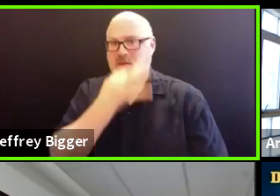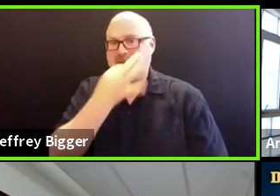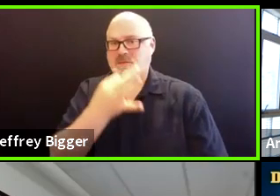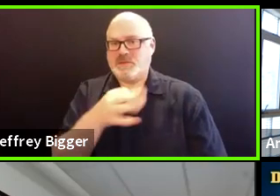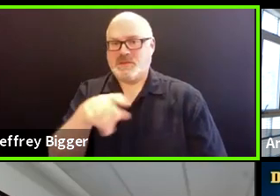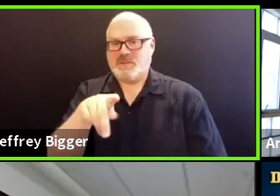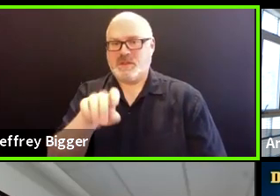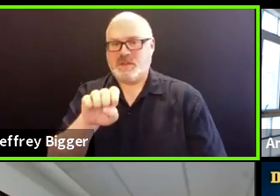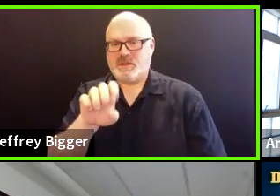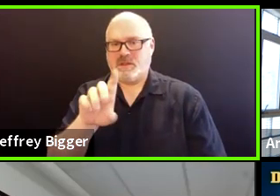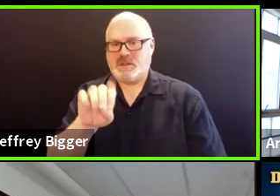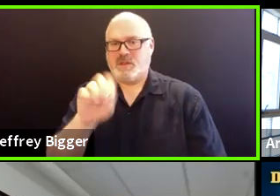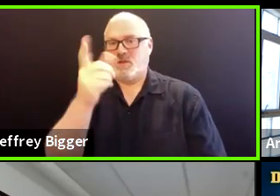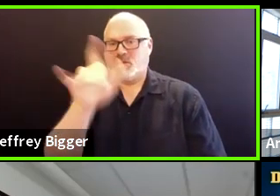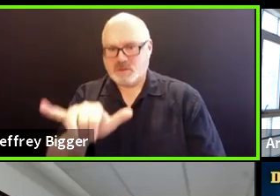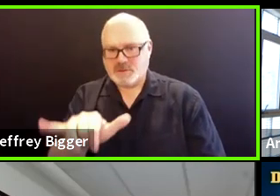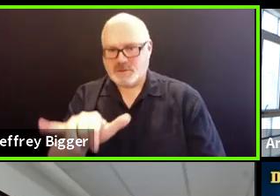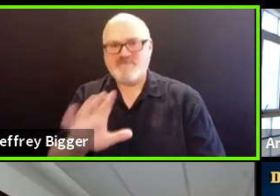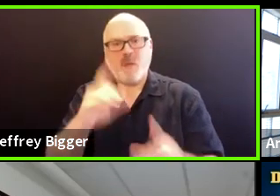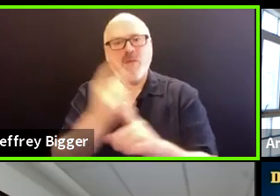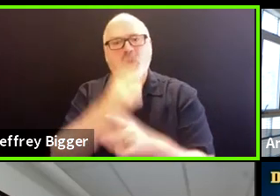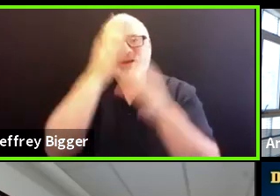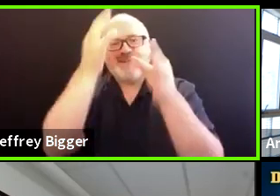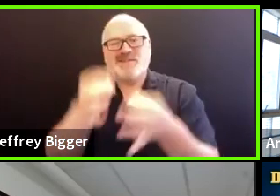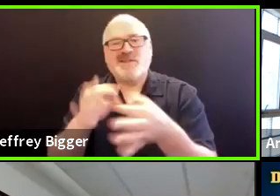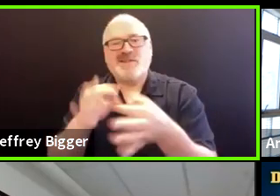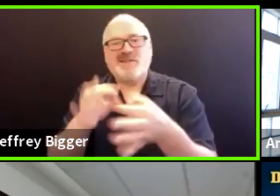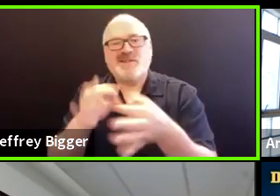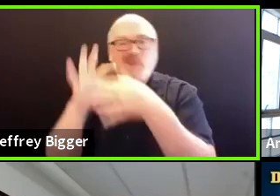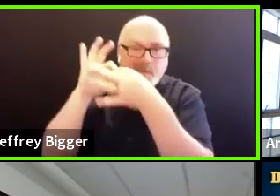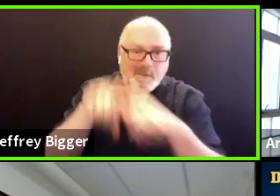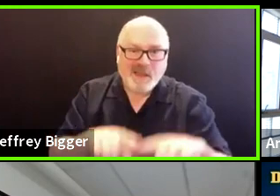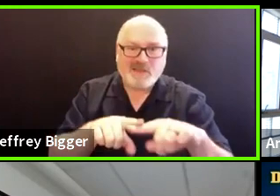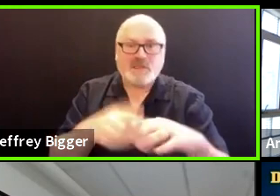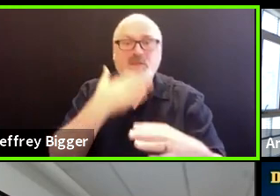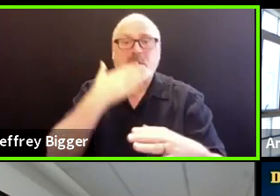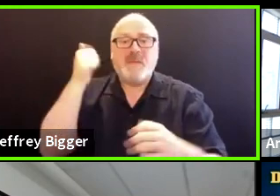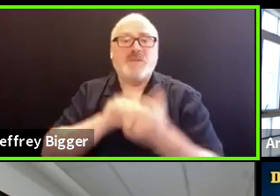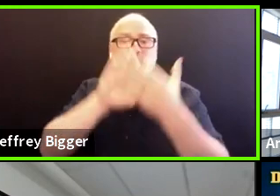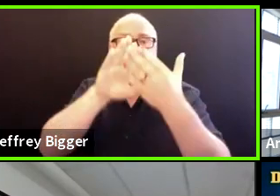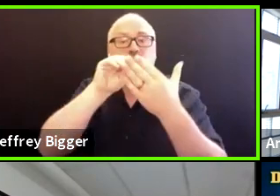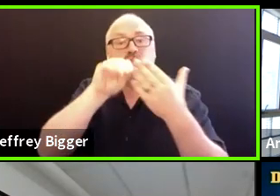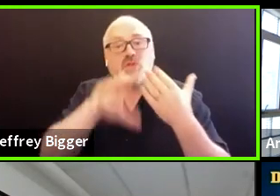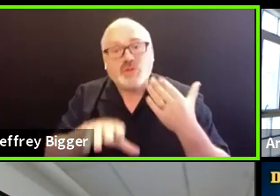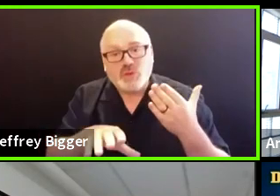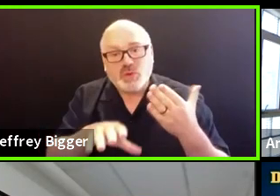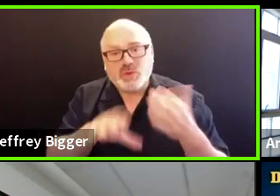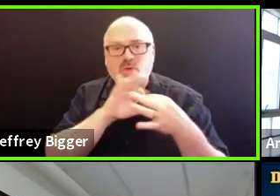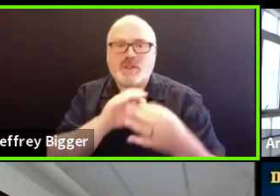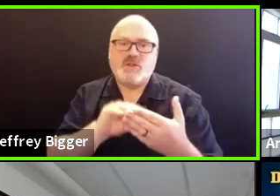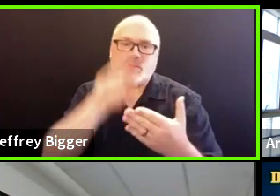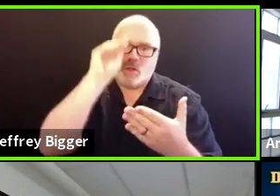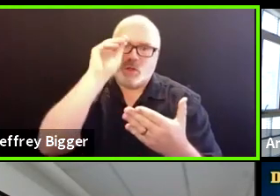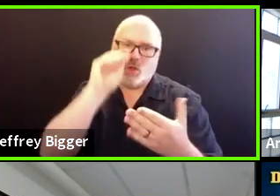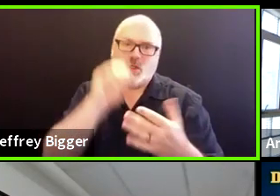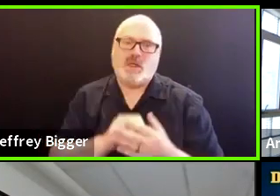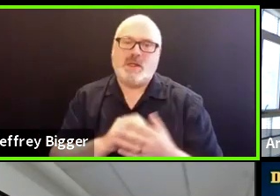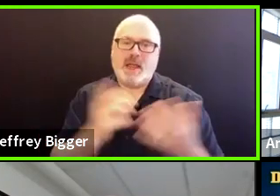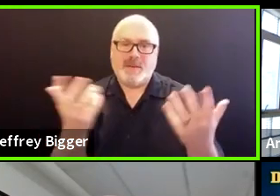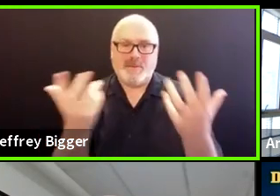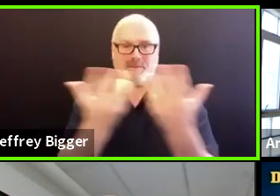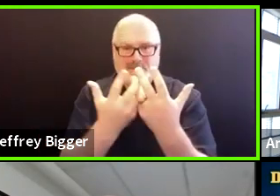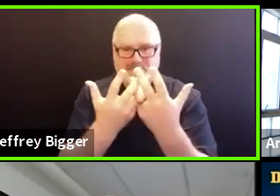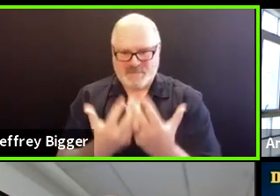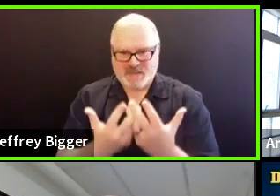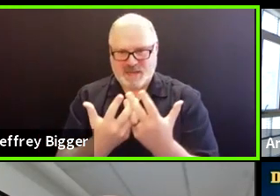make appropriate decisions based upon what's best for our students in terms of learning, and aligning those classes with